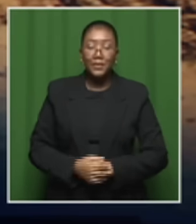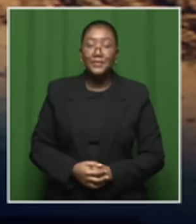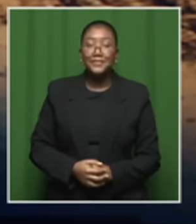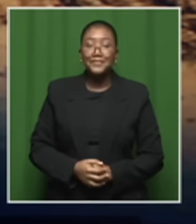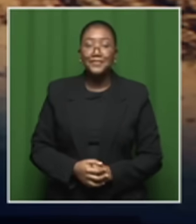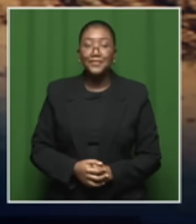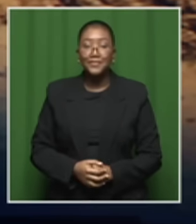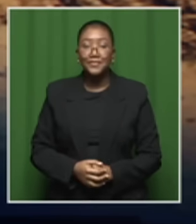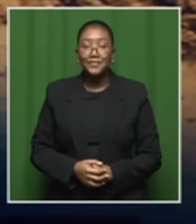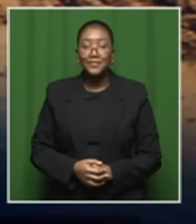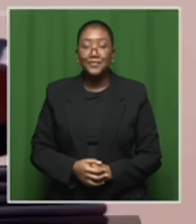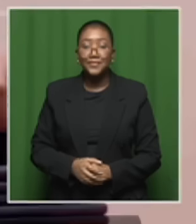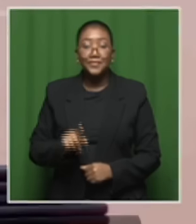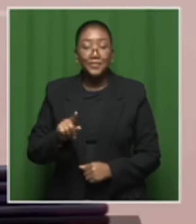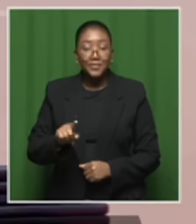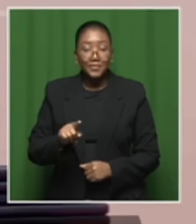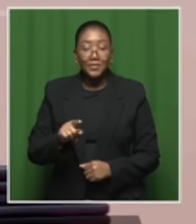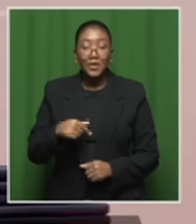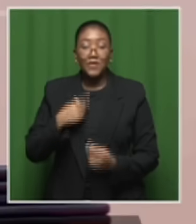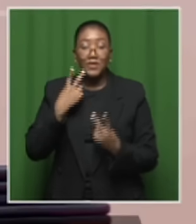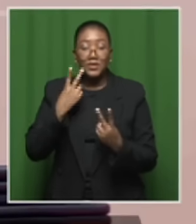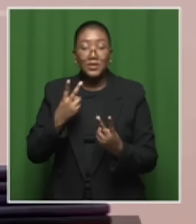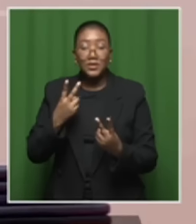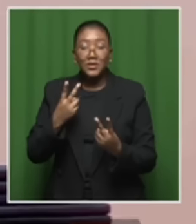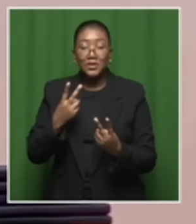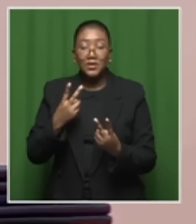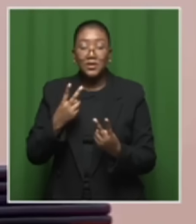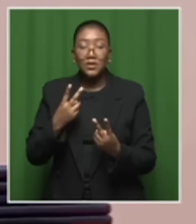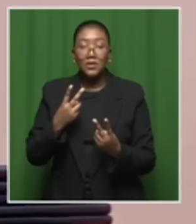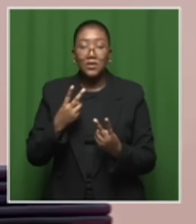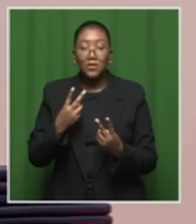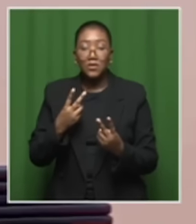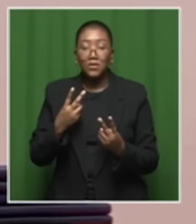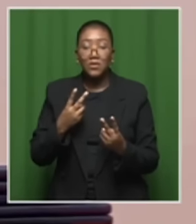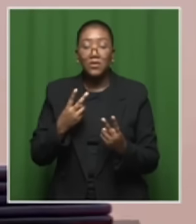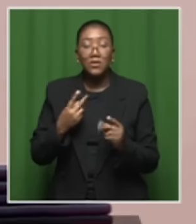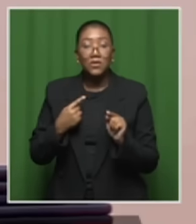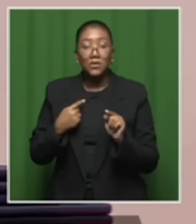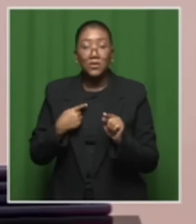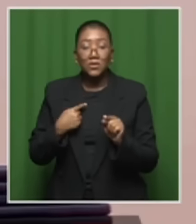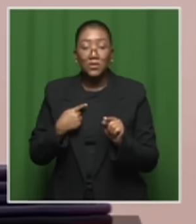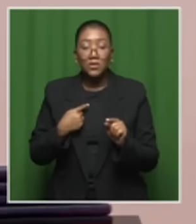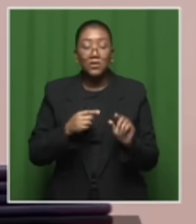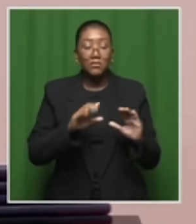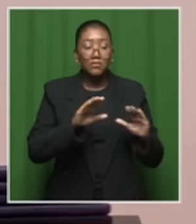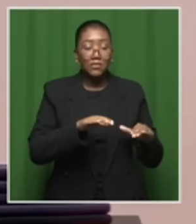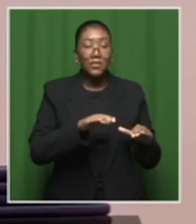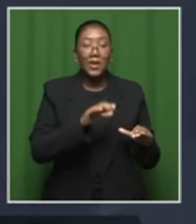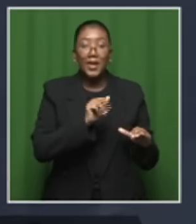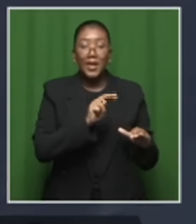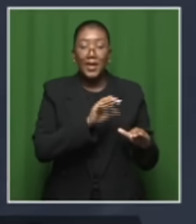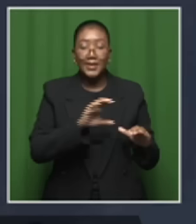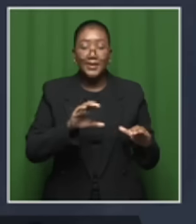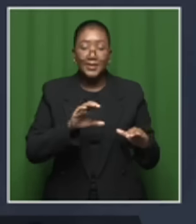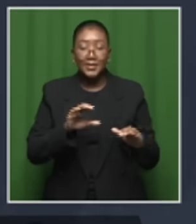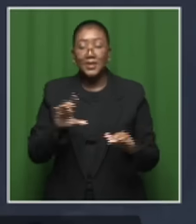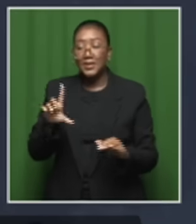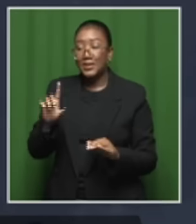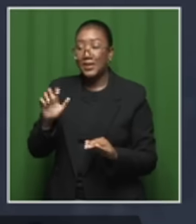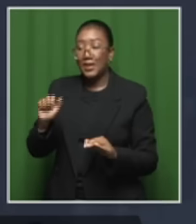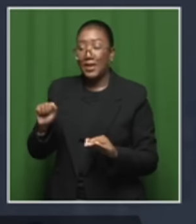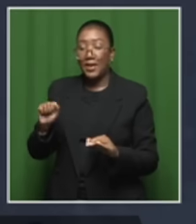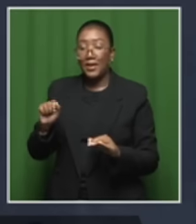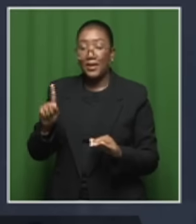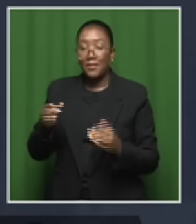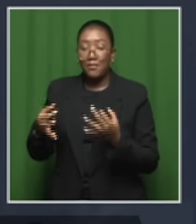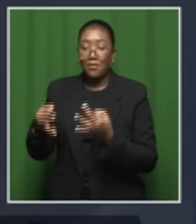speaks to the state in which the relationship, particularly between the ANC and the DEA